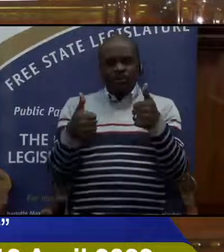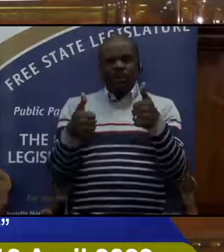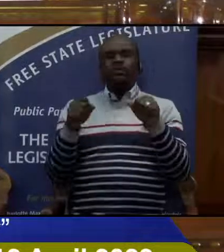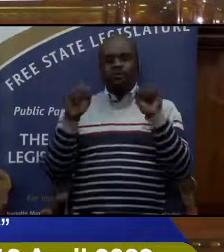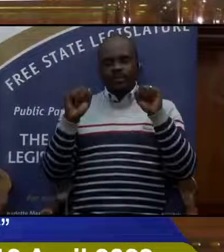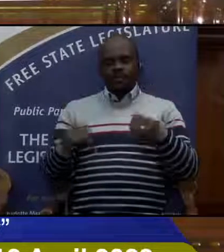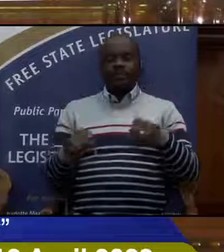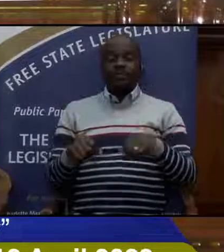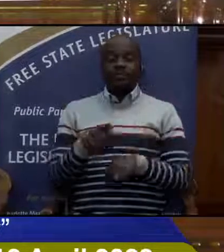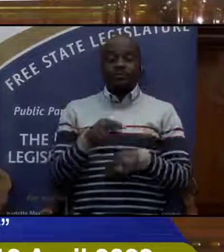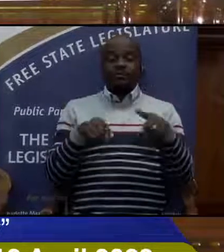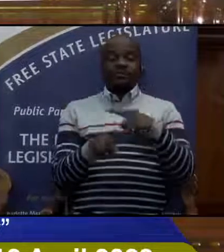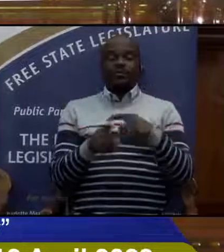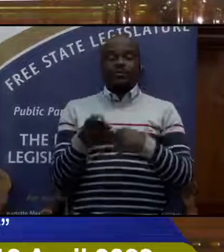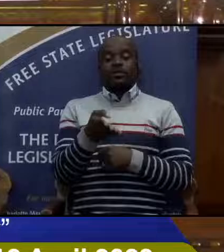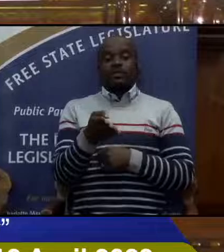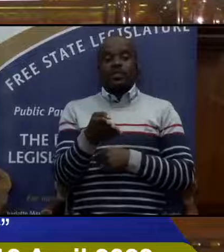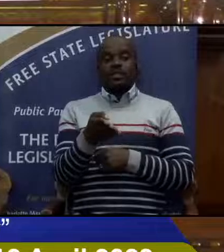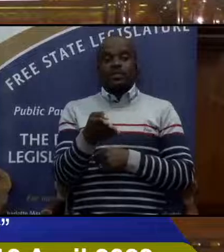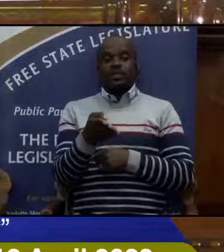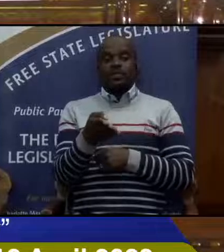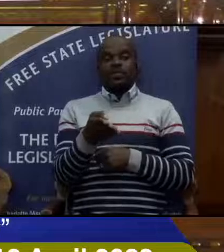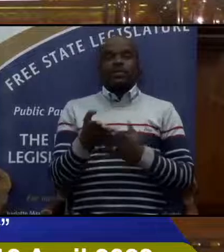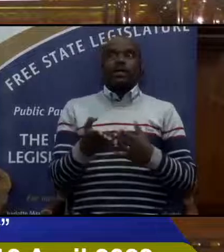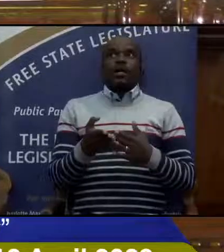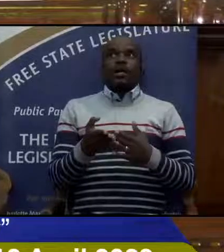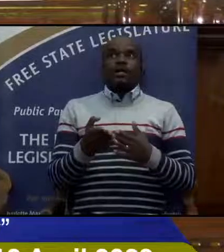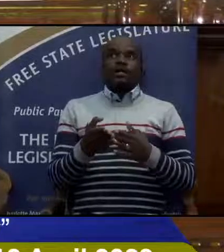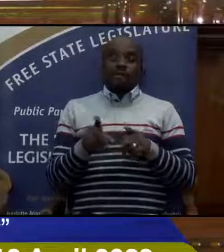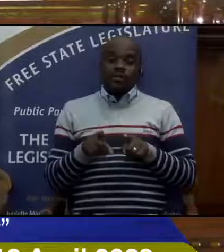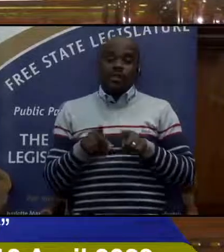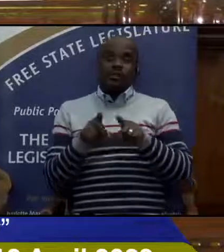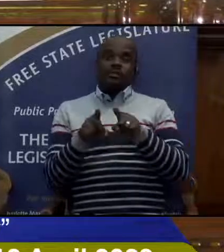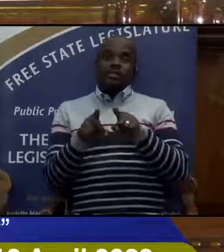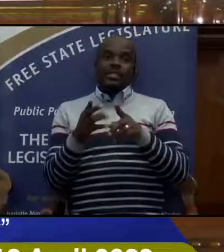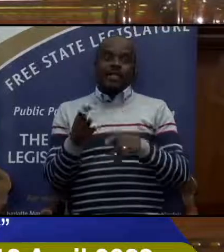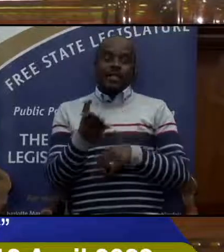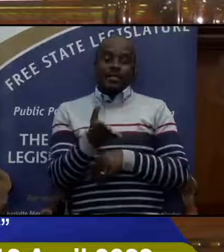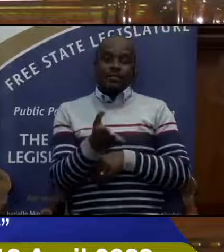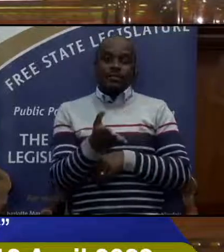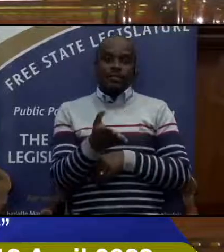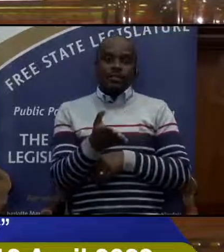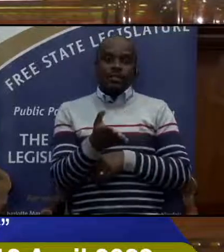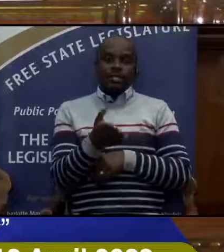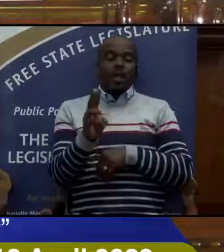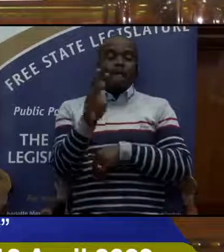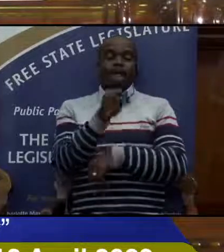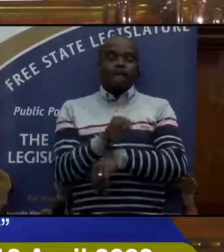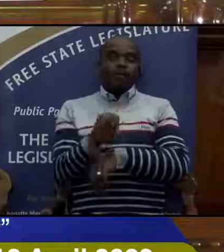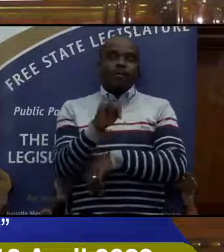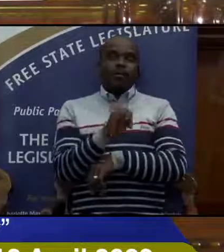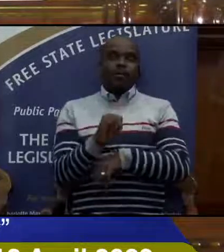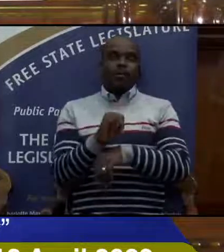by municipalities were caused by years of state capture whose melting pot was the